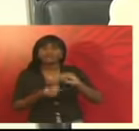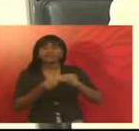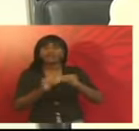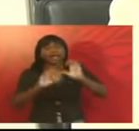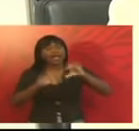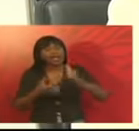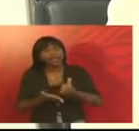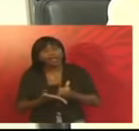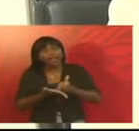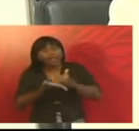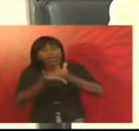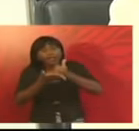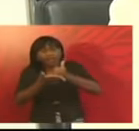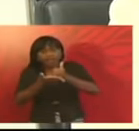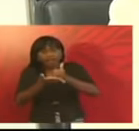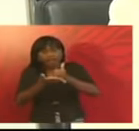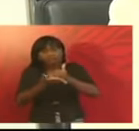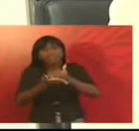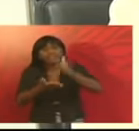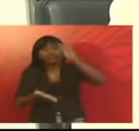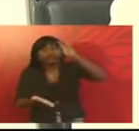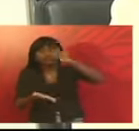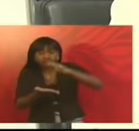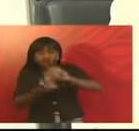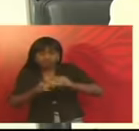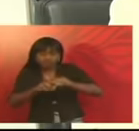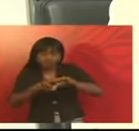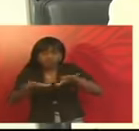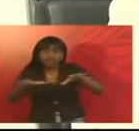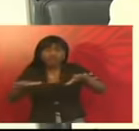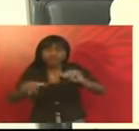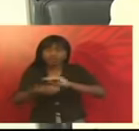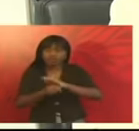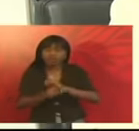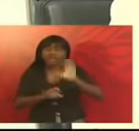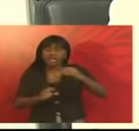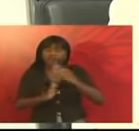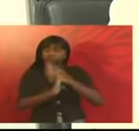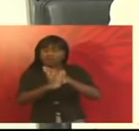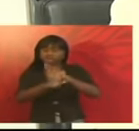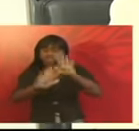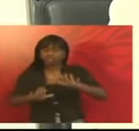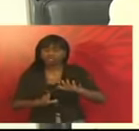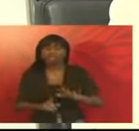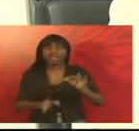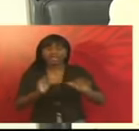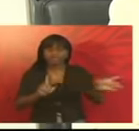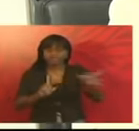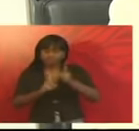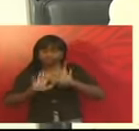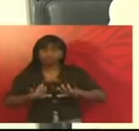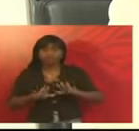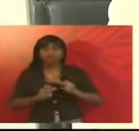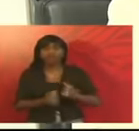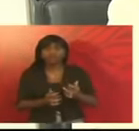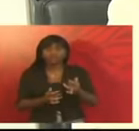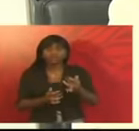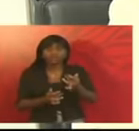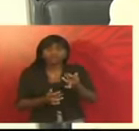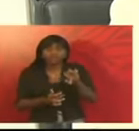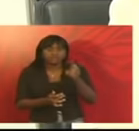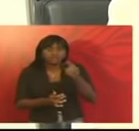help mitigate the spread of infection, can prevent children who do become infected from becoming seriously